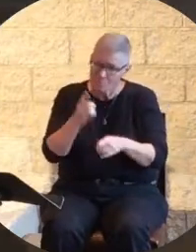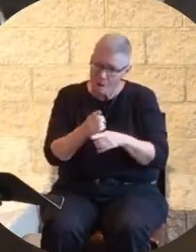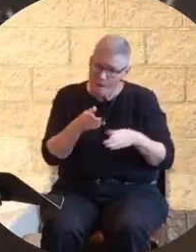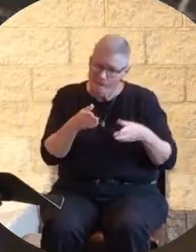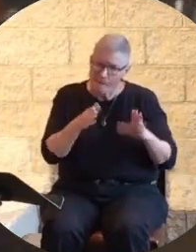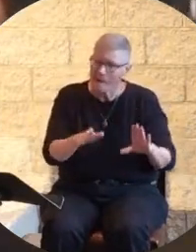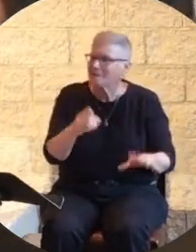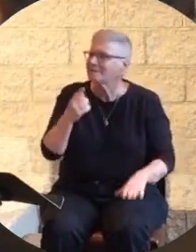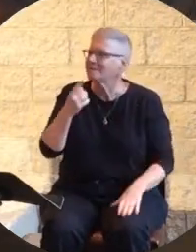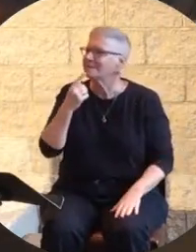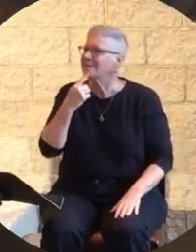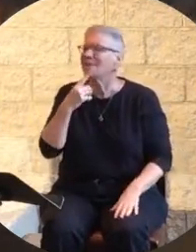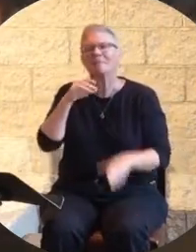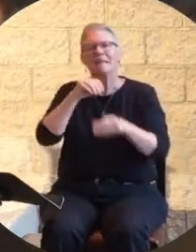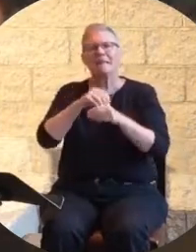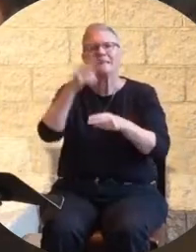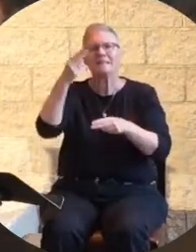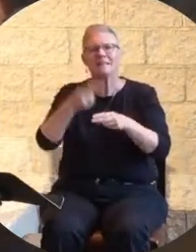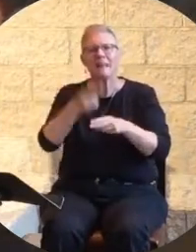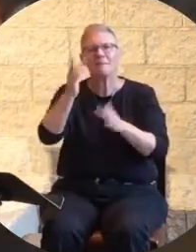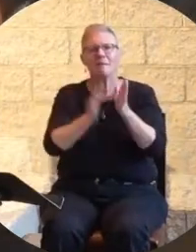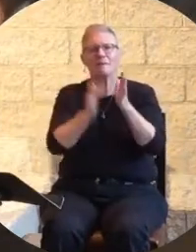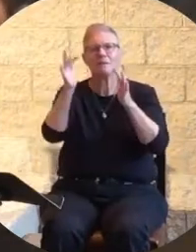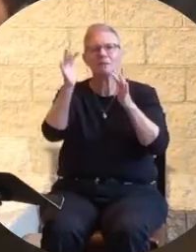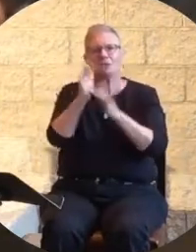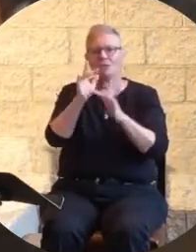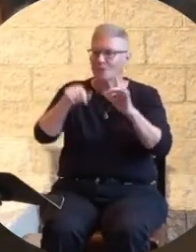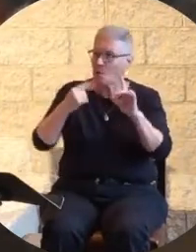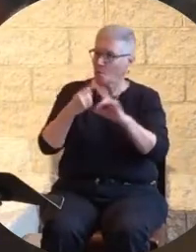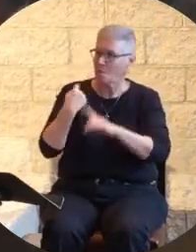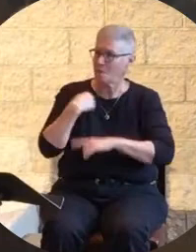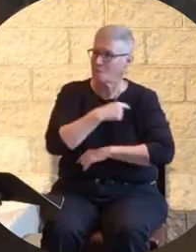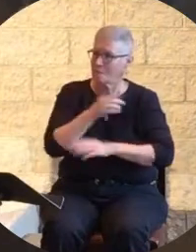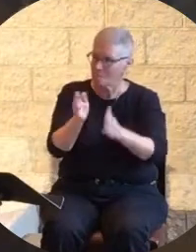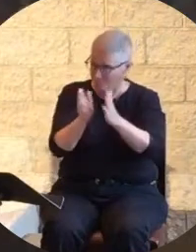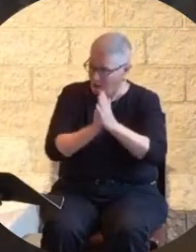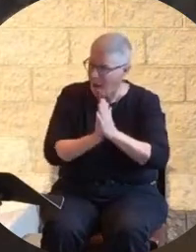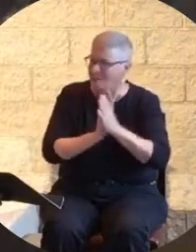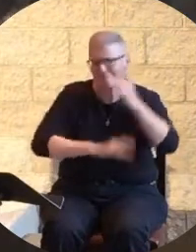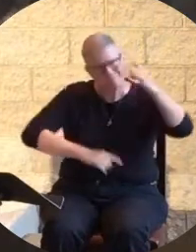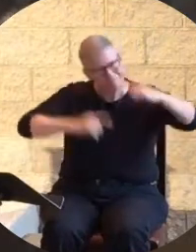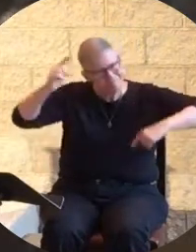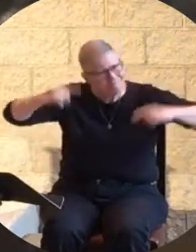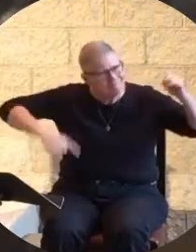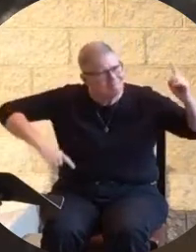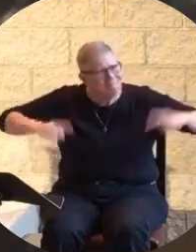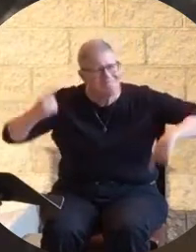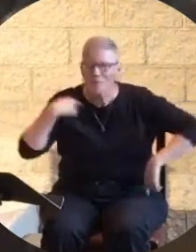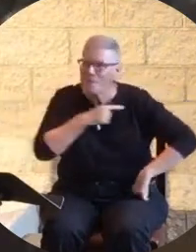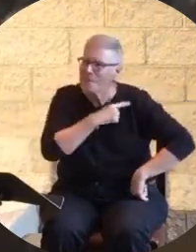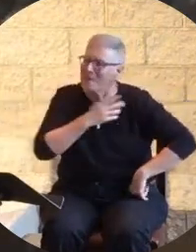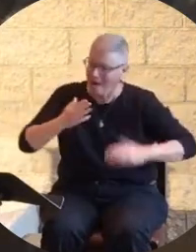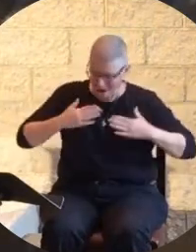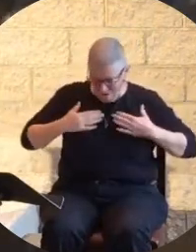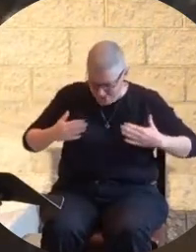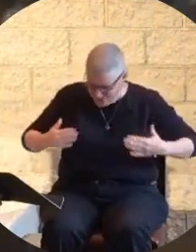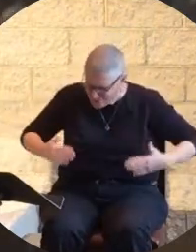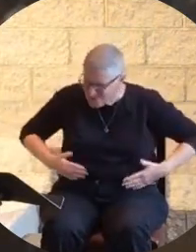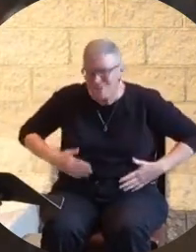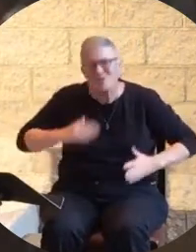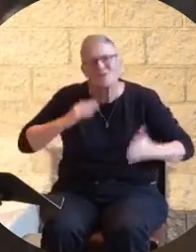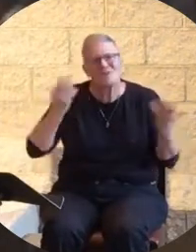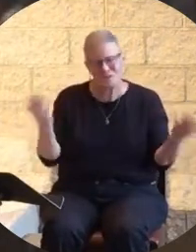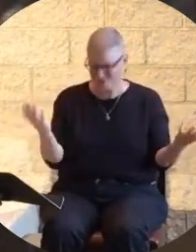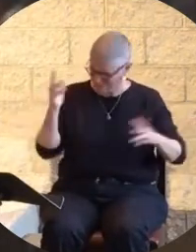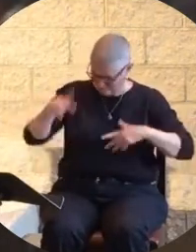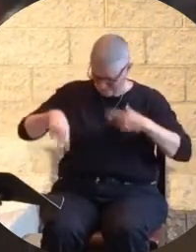right to say in name of Jesus when you pray. We are a human